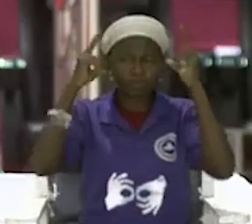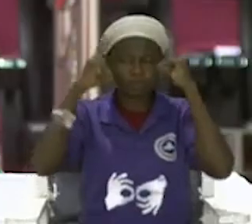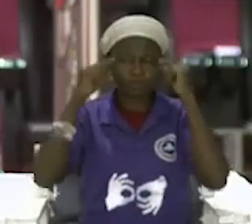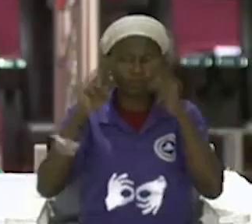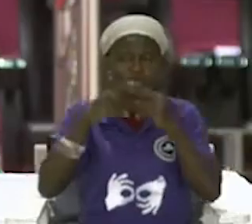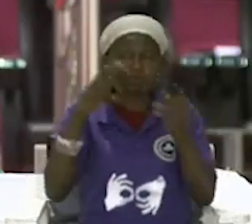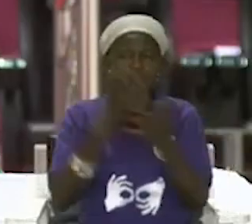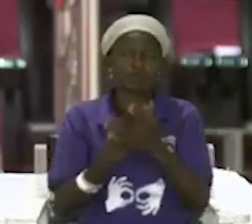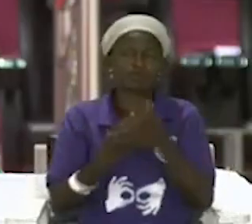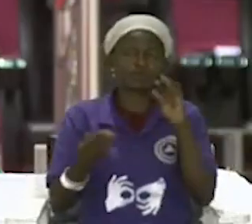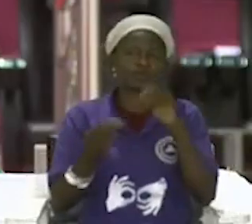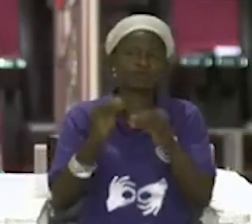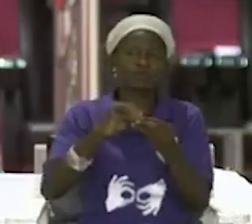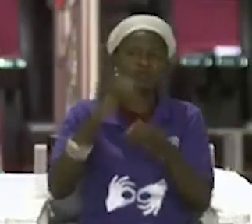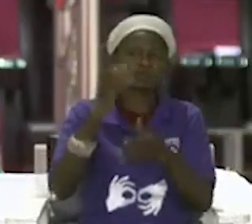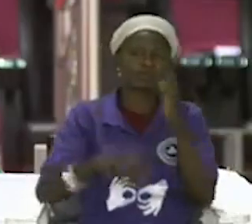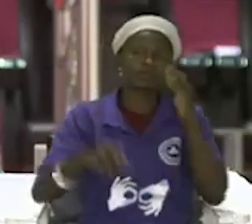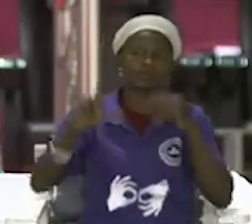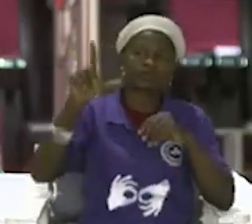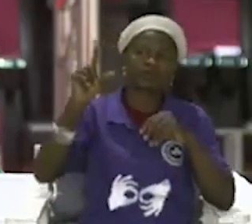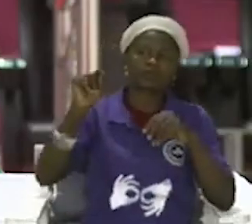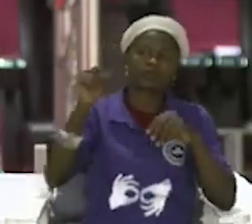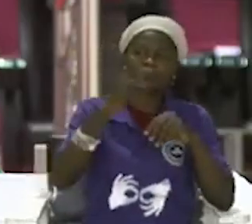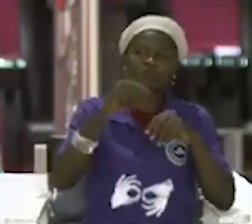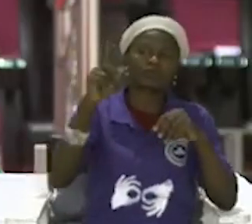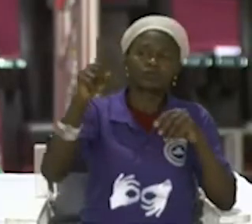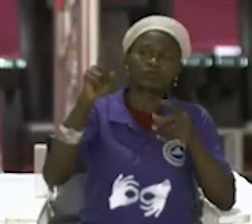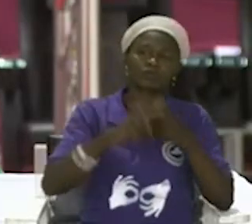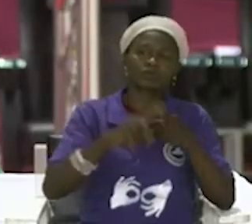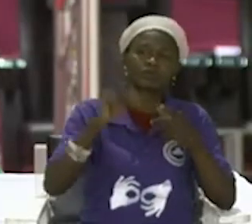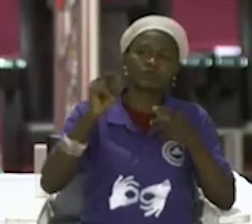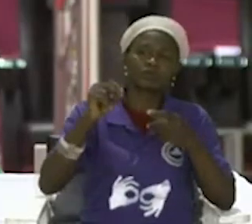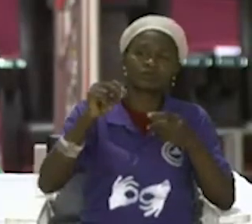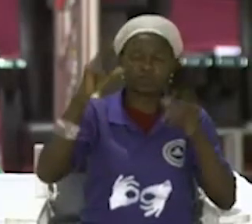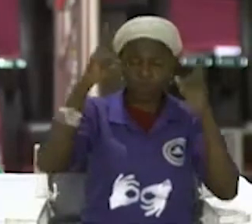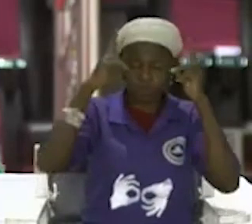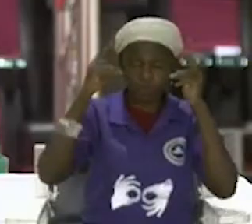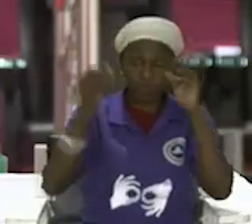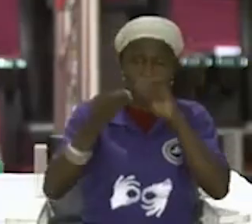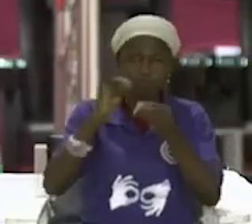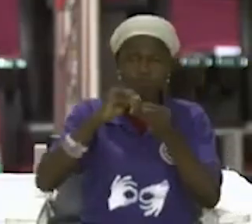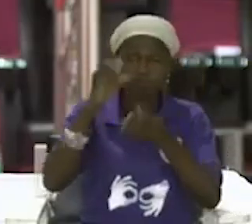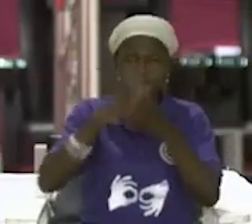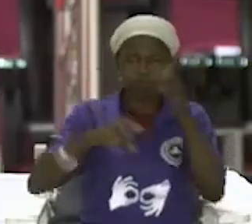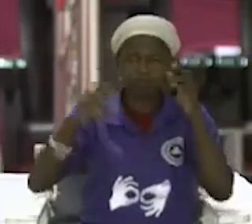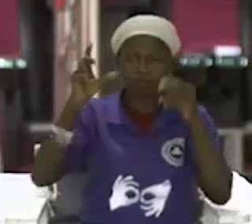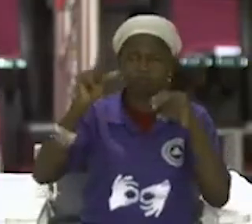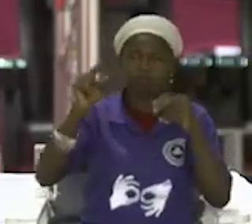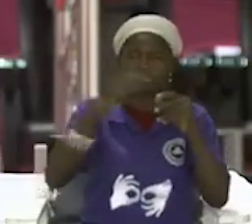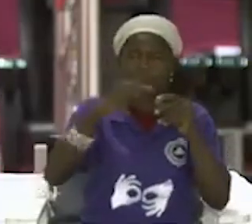Numbers 20 from verse 1 to 12. Numbers 20 from verse 1 to